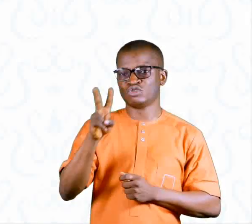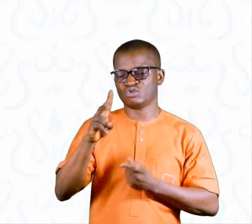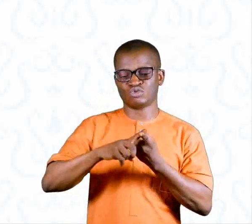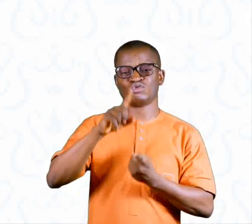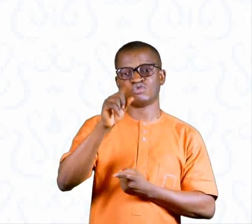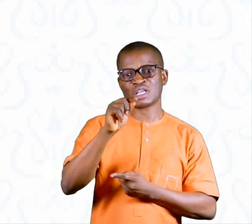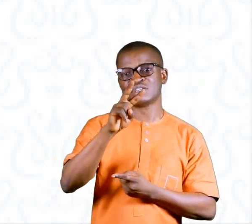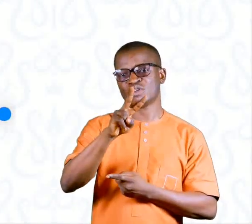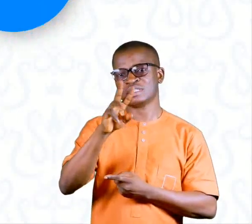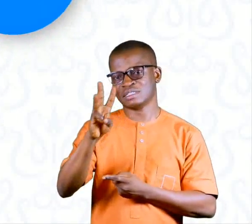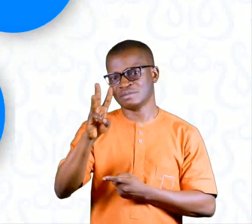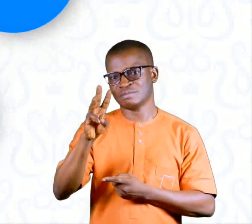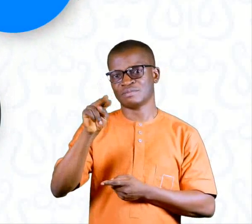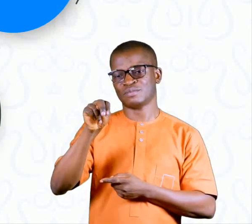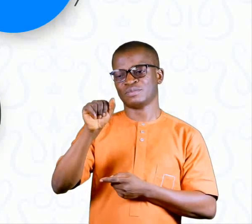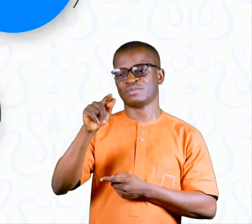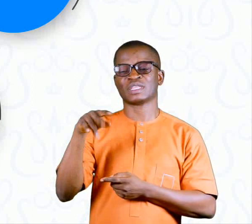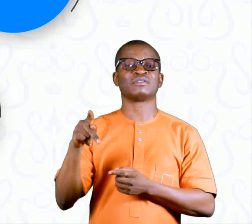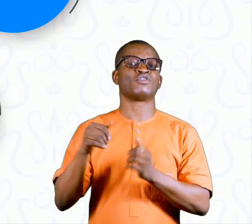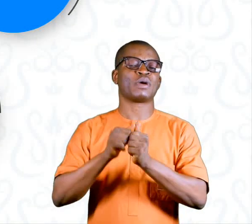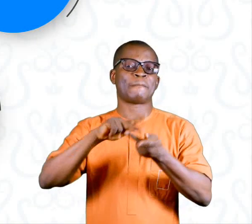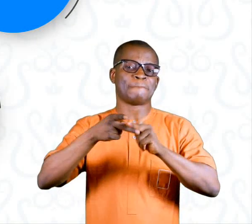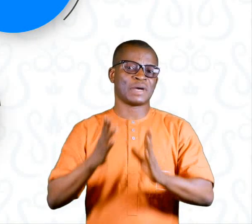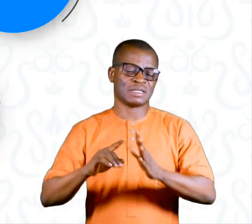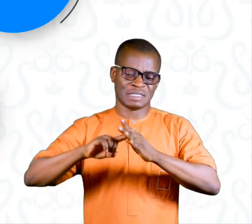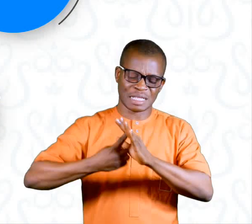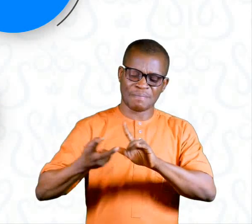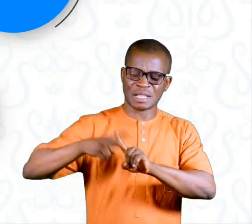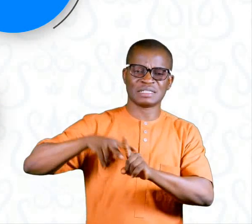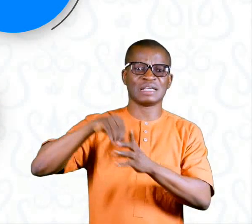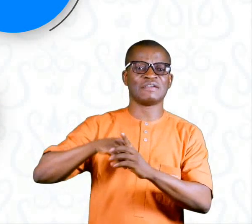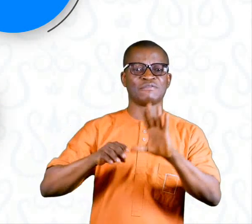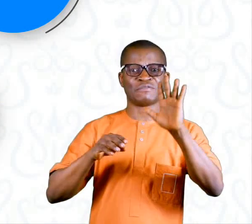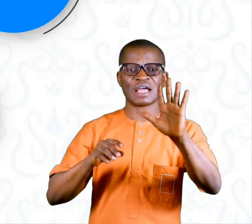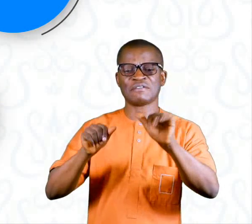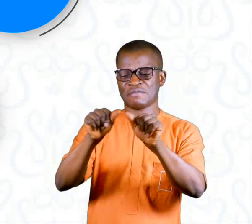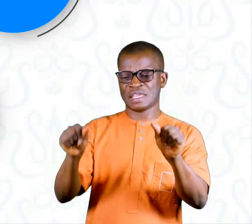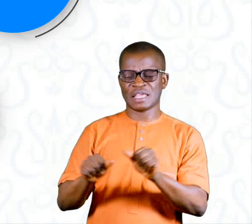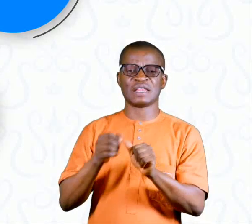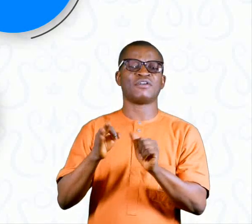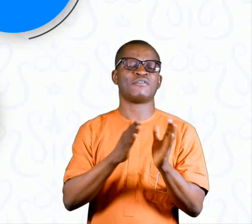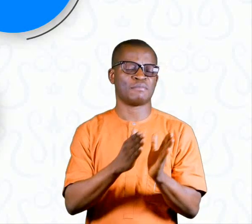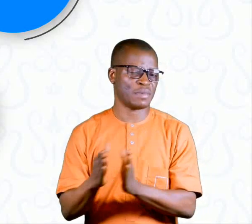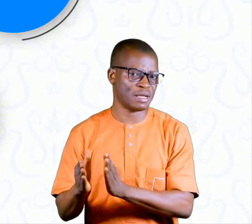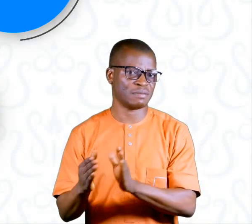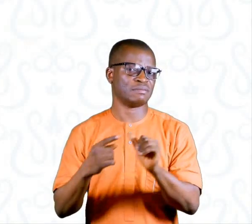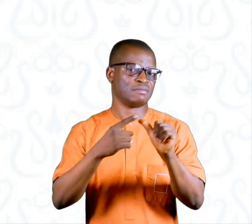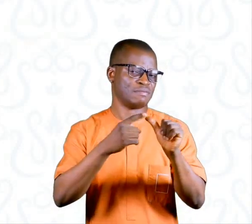to 2026, NAPTIP and its partners commenced implementation in the 5 thematic areas of the